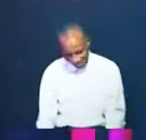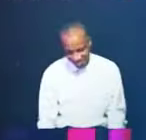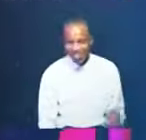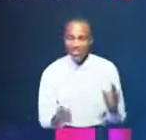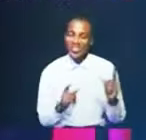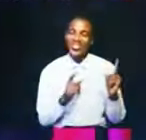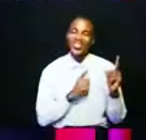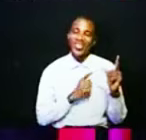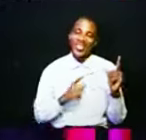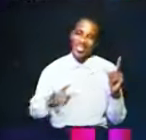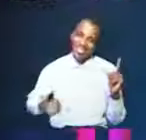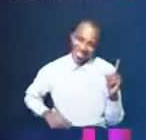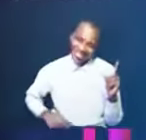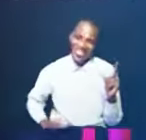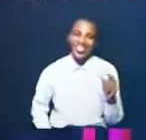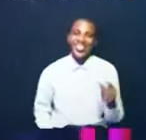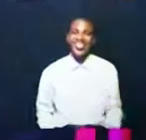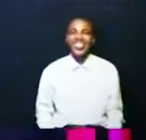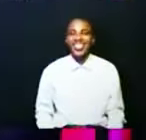Oh God.